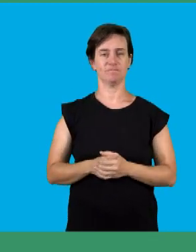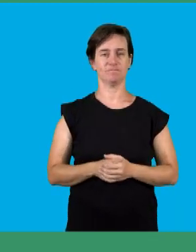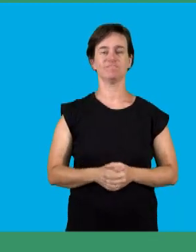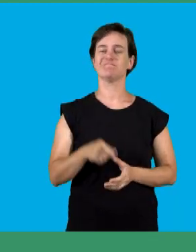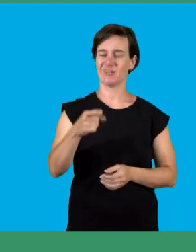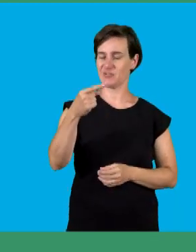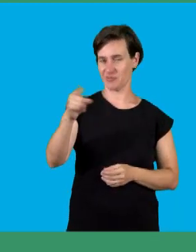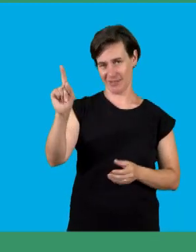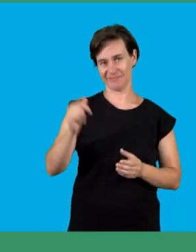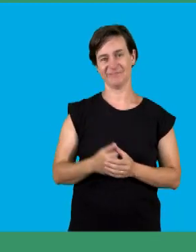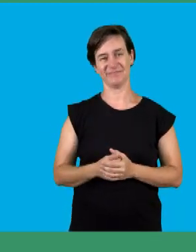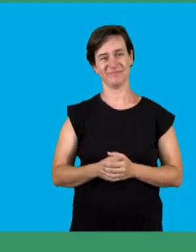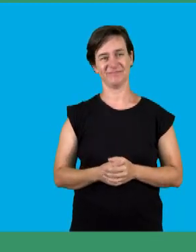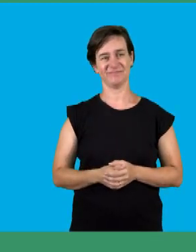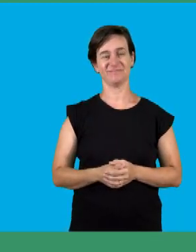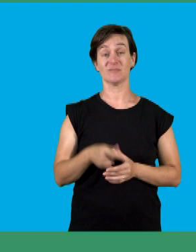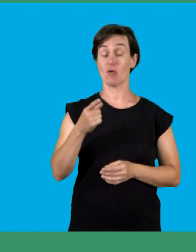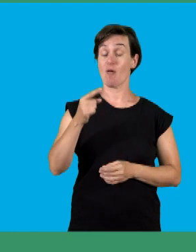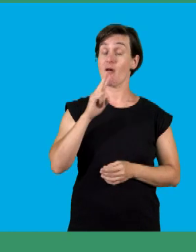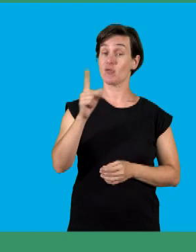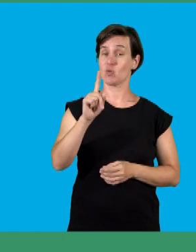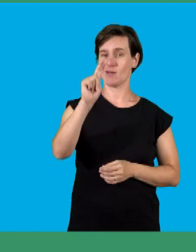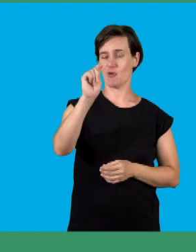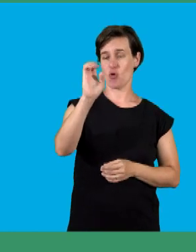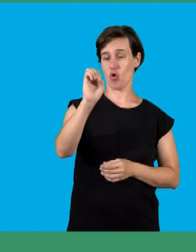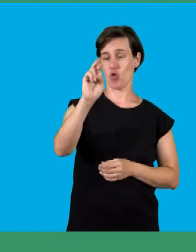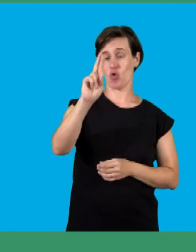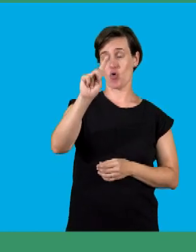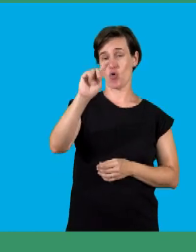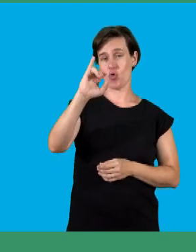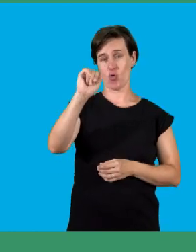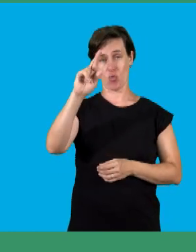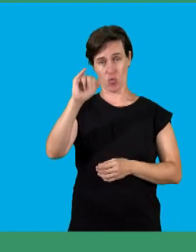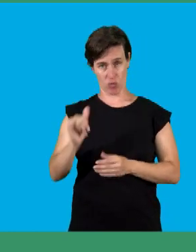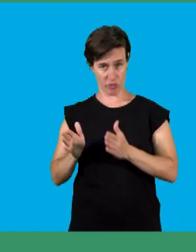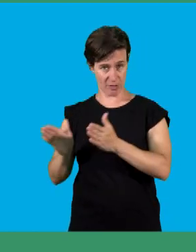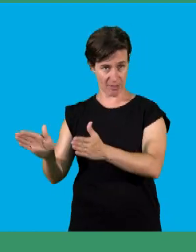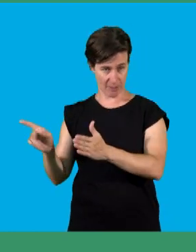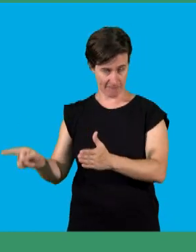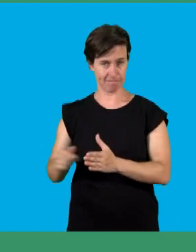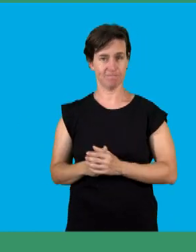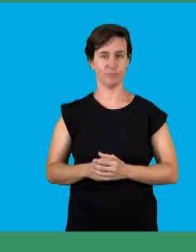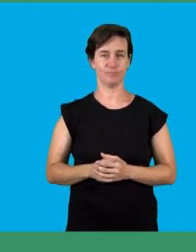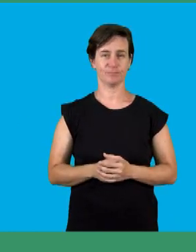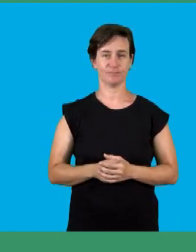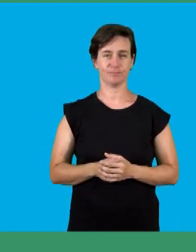sector. Yes, you got that right. So the correct answer for this statement would be tertiary